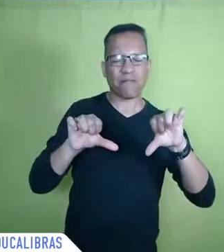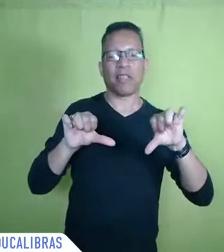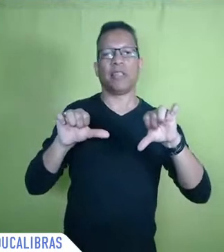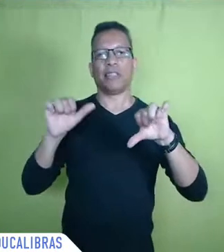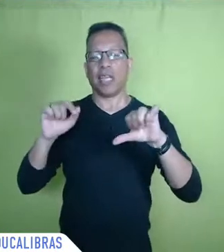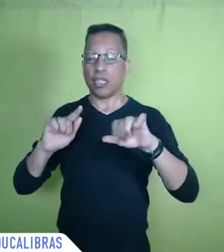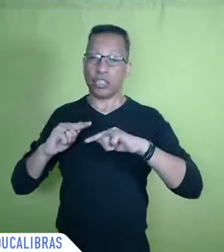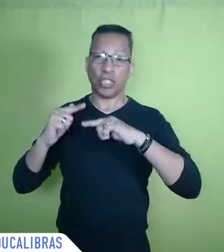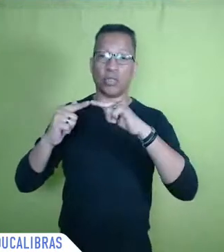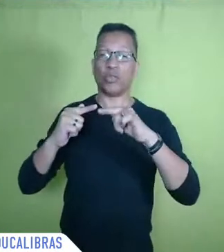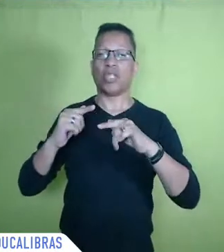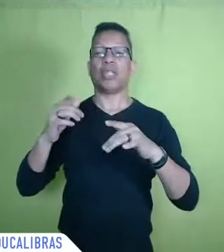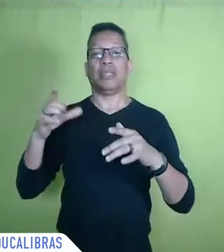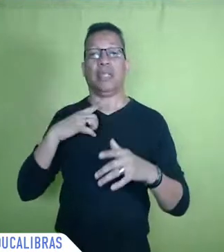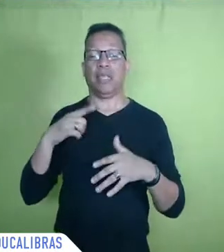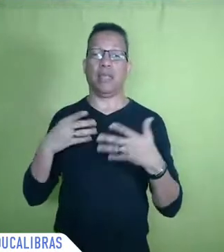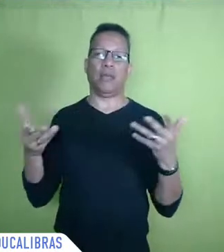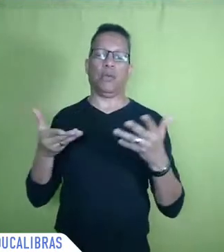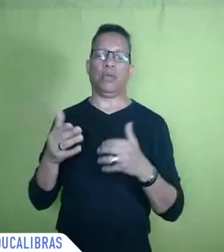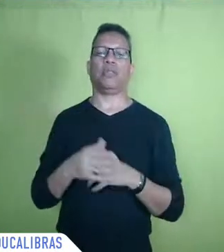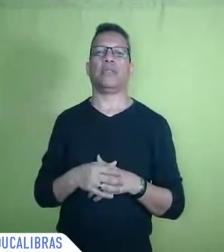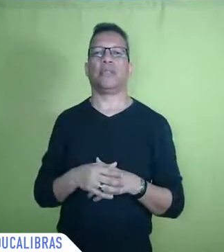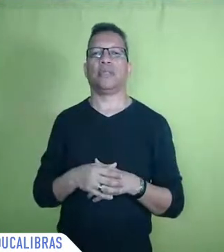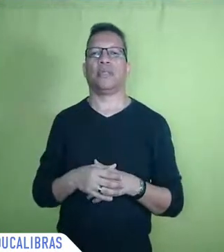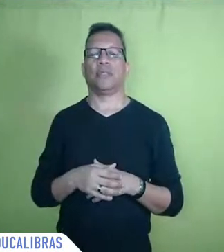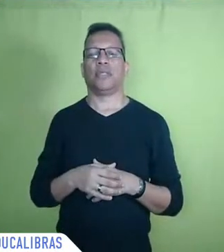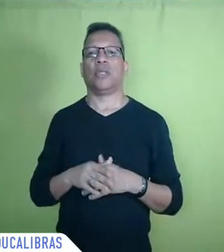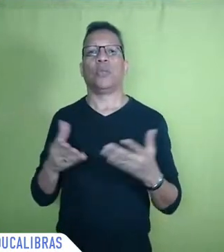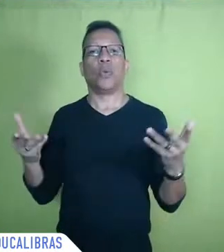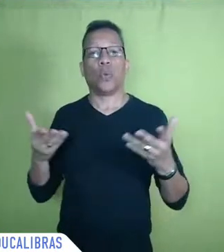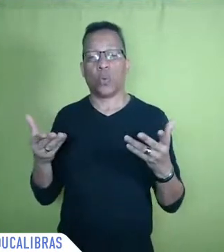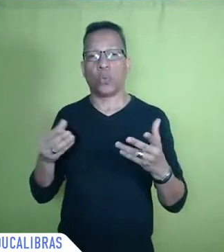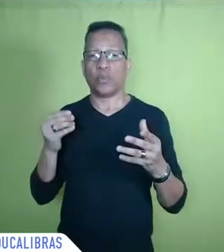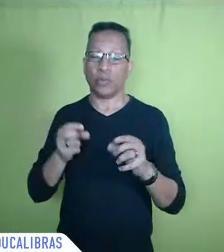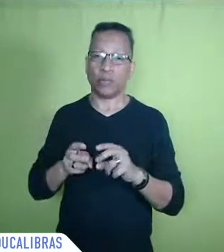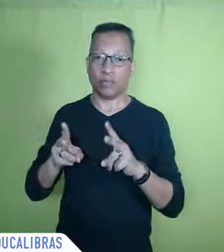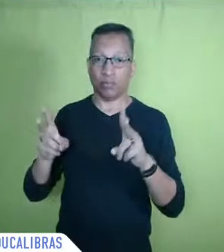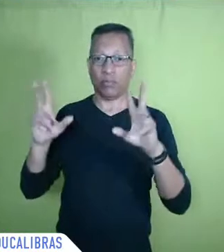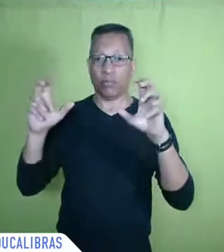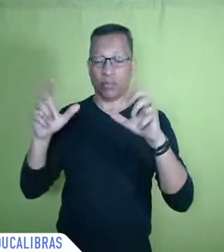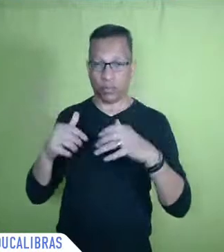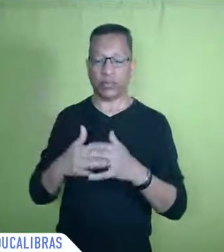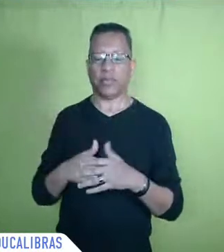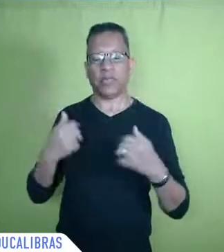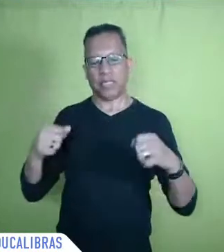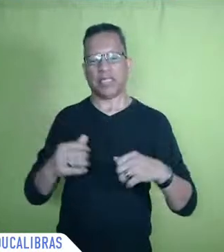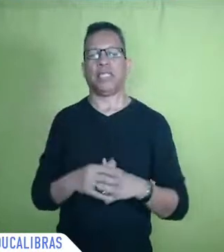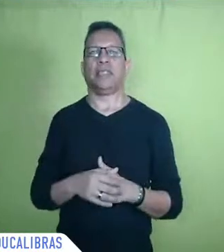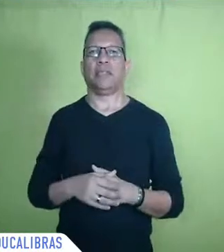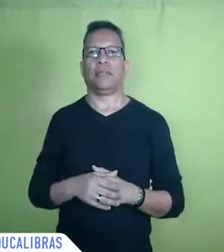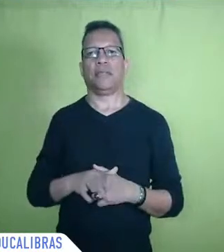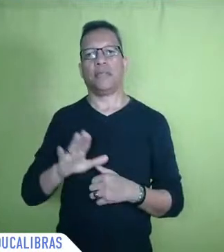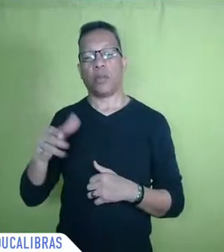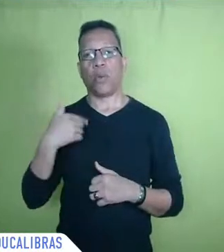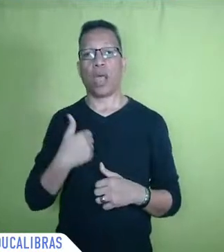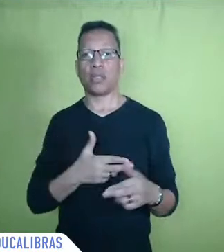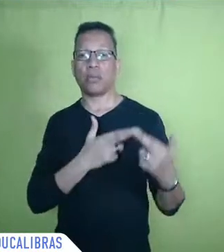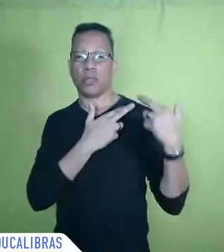positive effects when you have such a negative effect in terms of